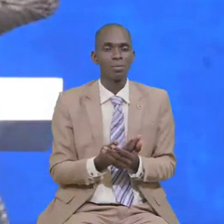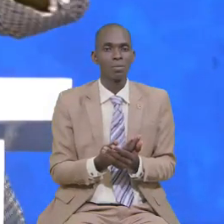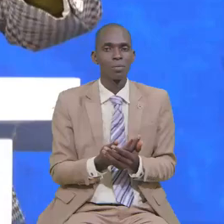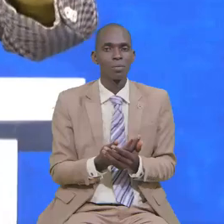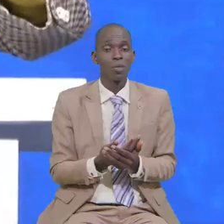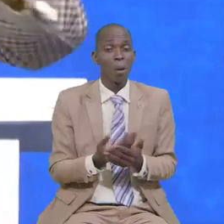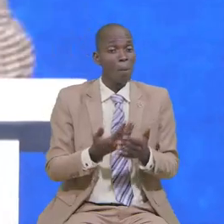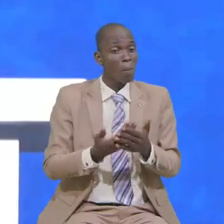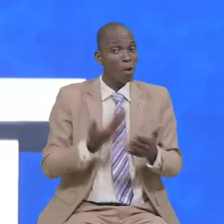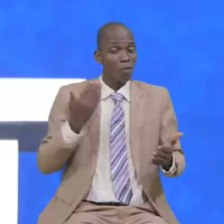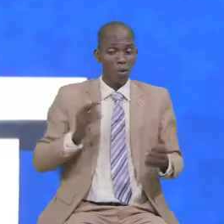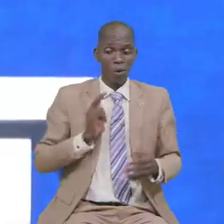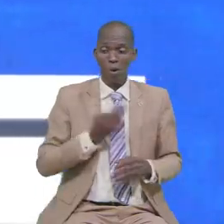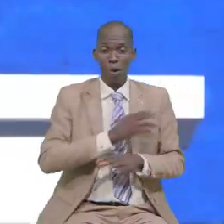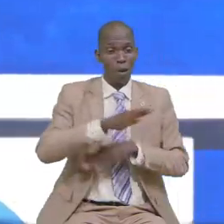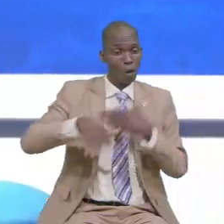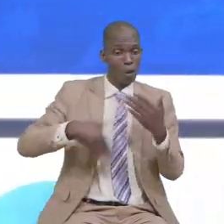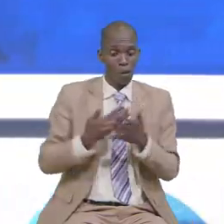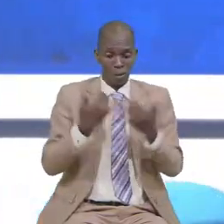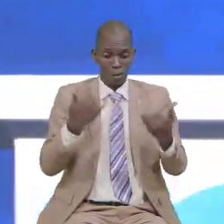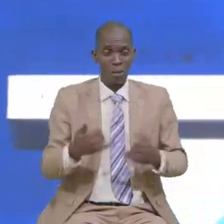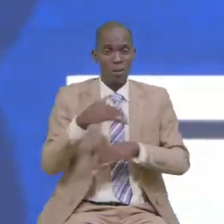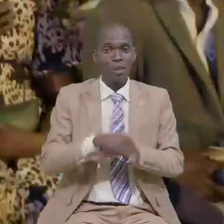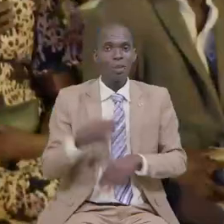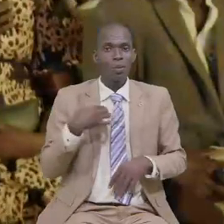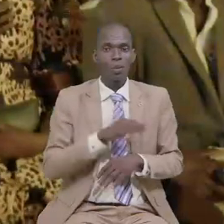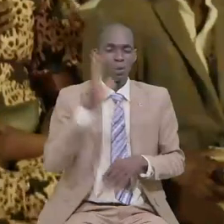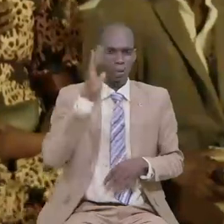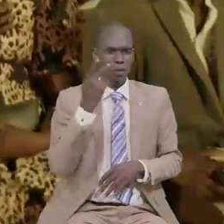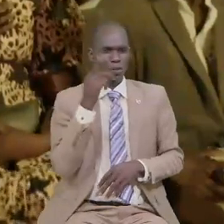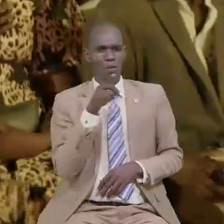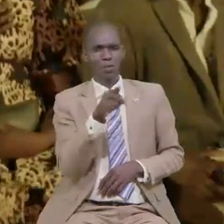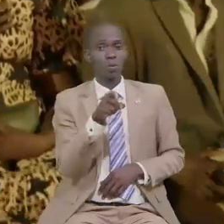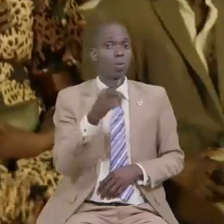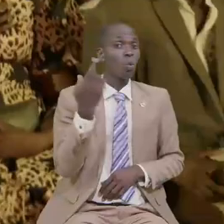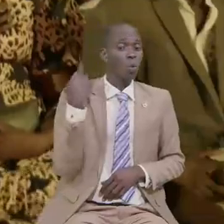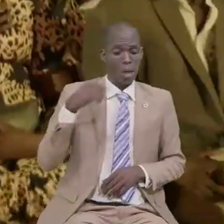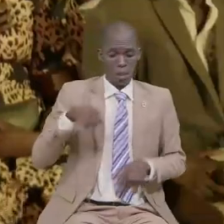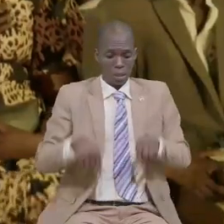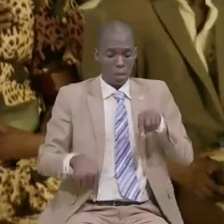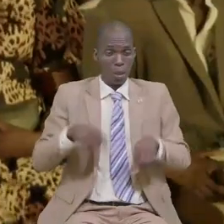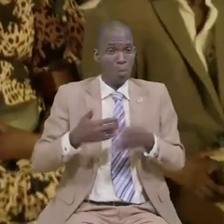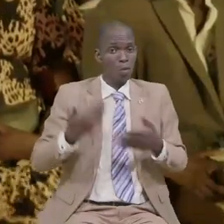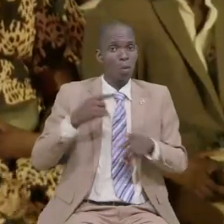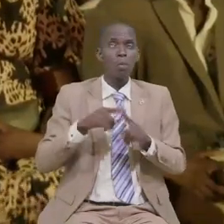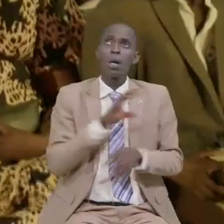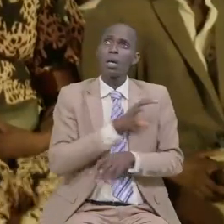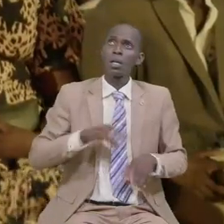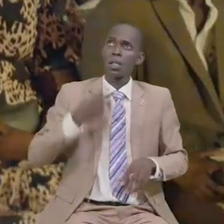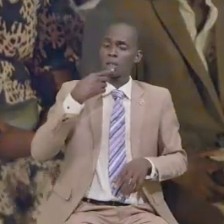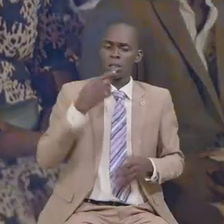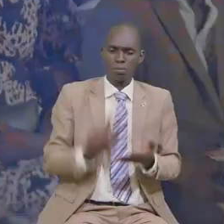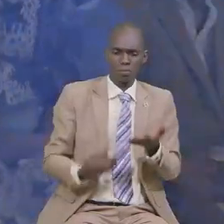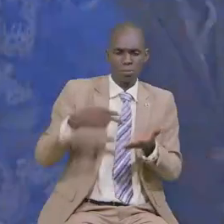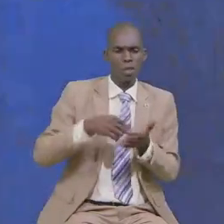Before us all tonight, we will see you. You were lame before, but Christ said, arise, take up